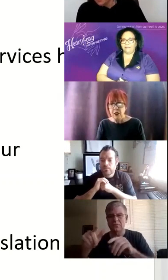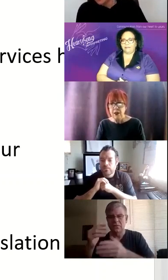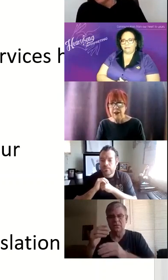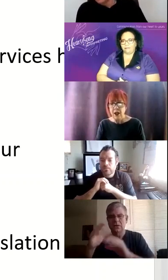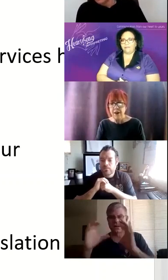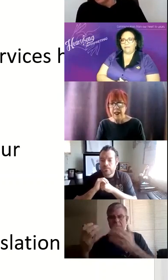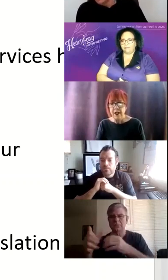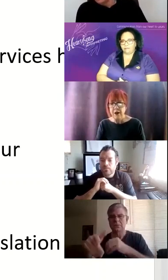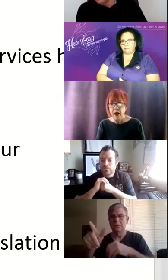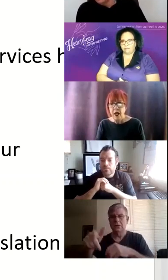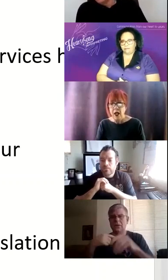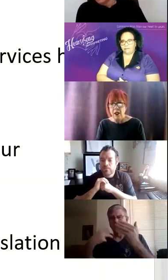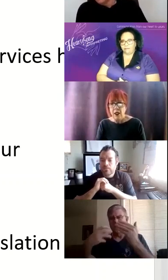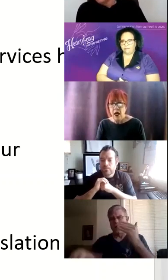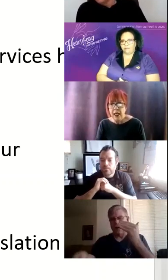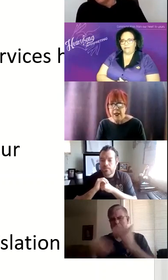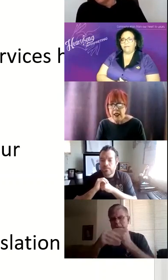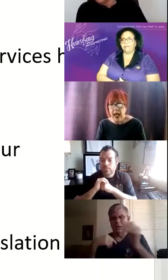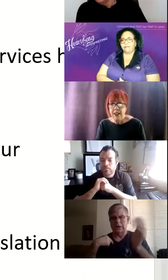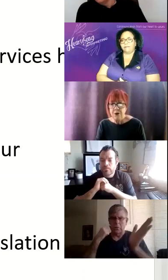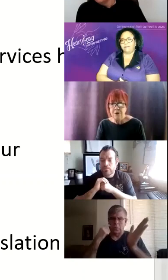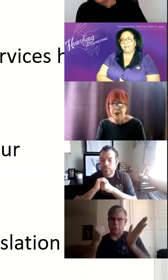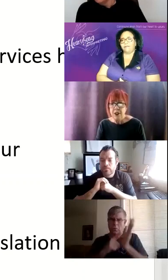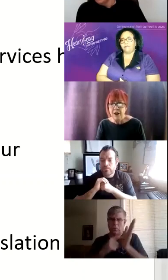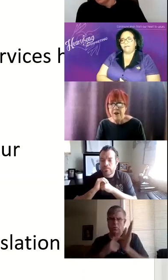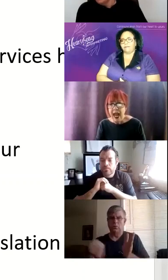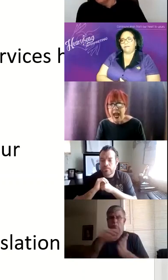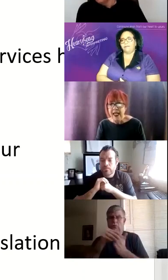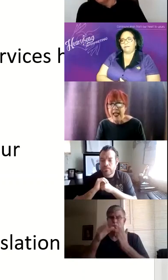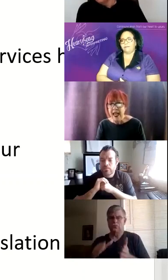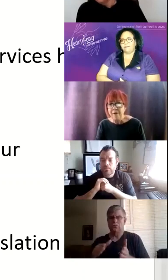virtual, sorry, thank you. In the classroom. So